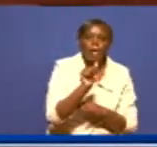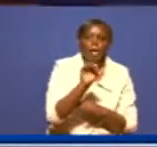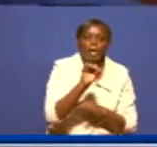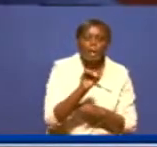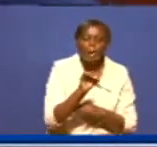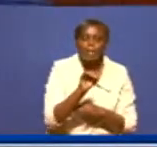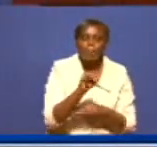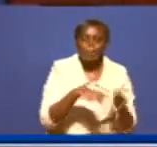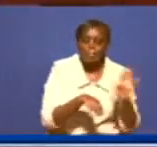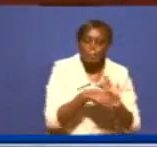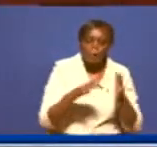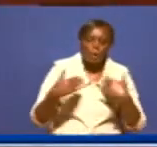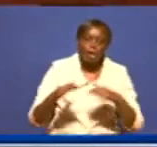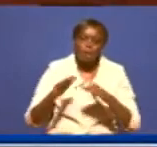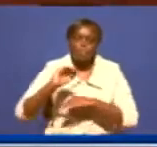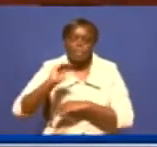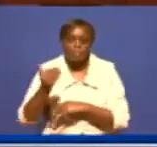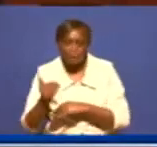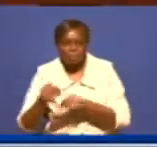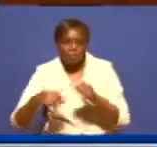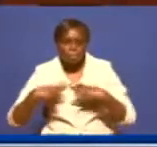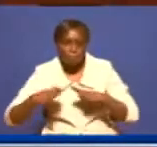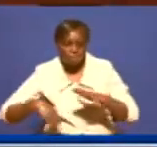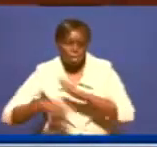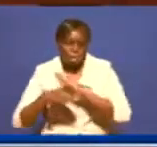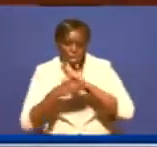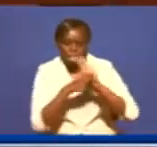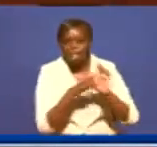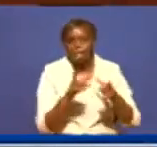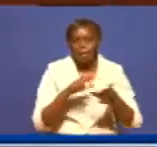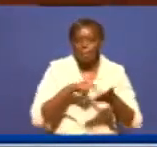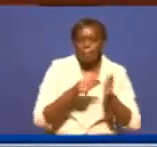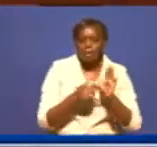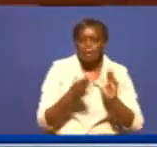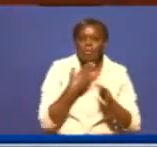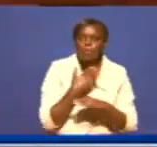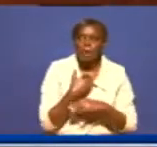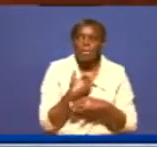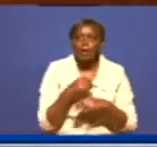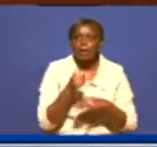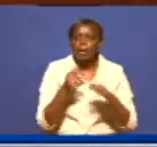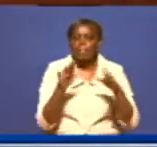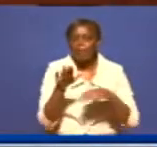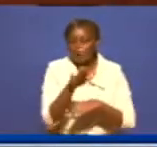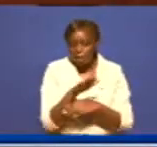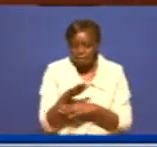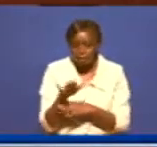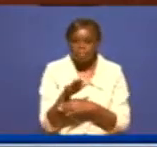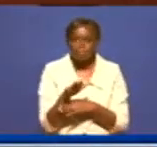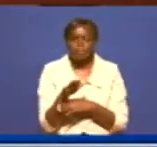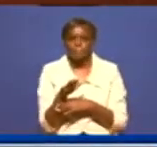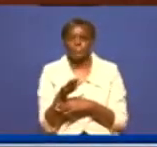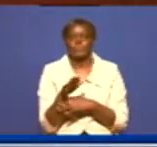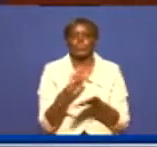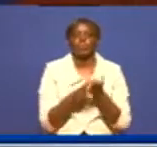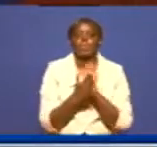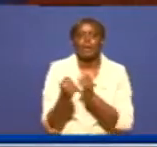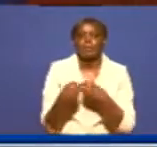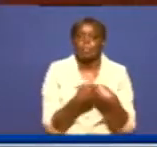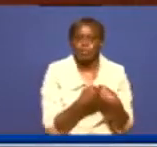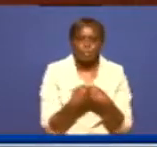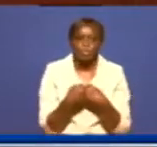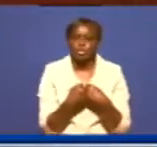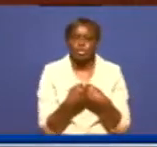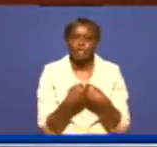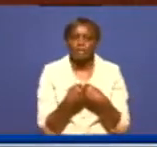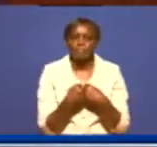in outside the city, Madam Speaker. And therefore, I really want another aspect that has become a challenge, especially to